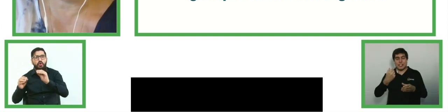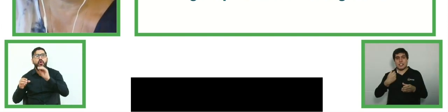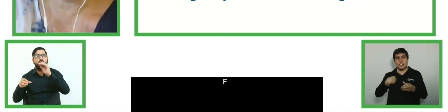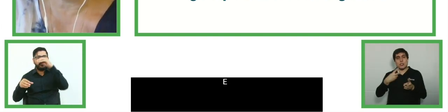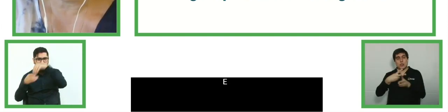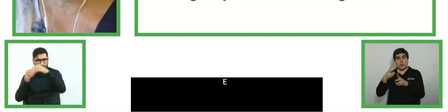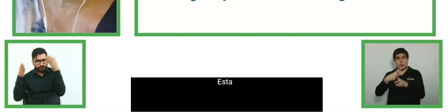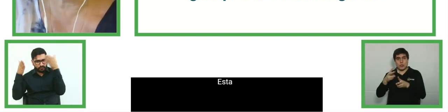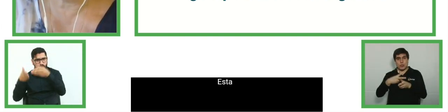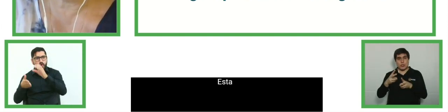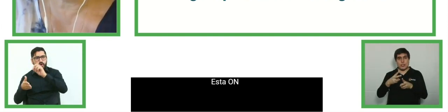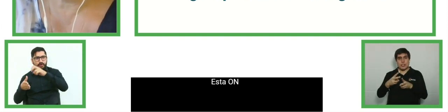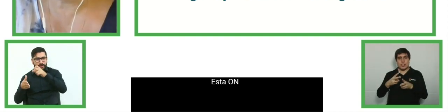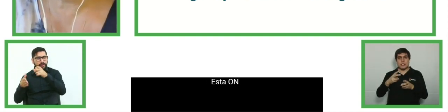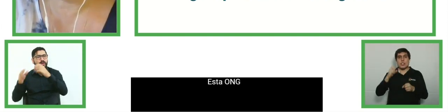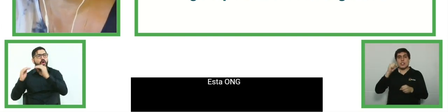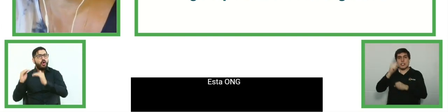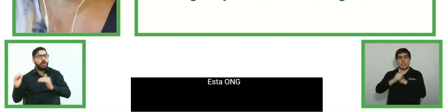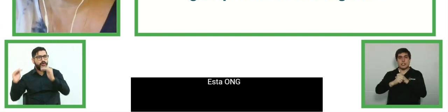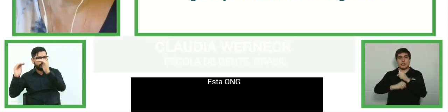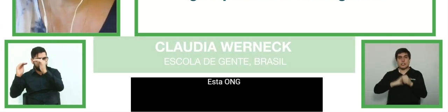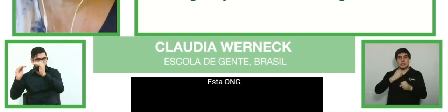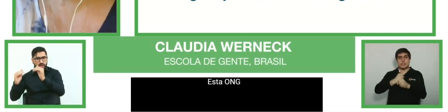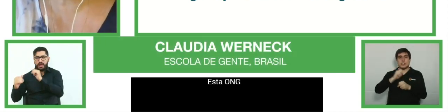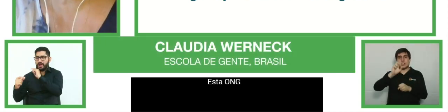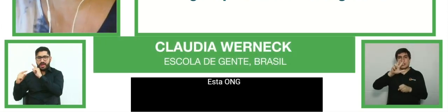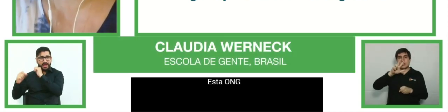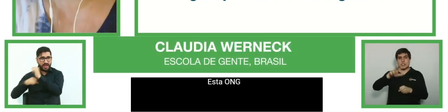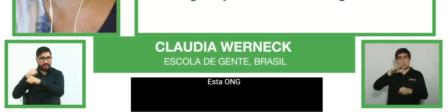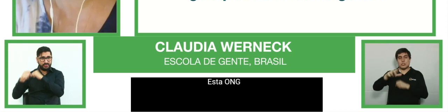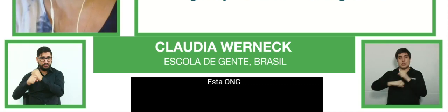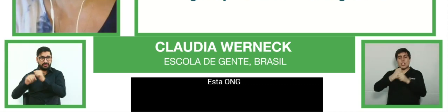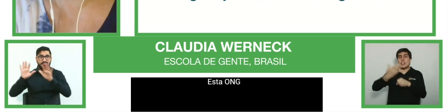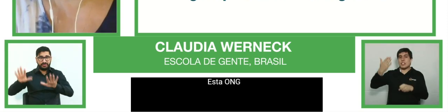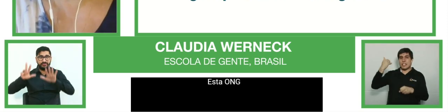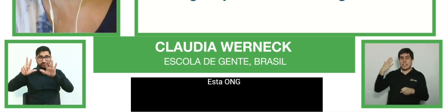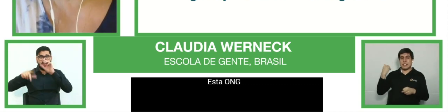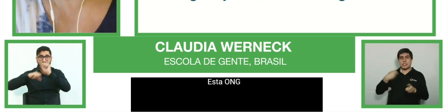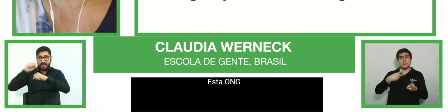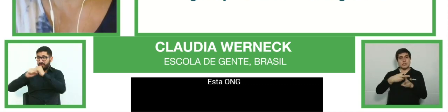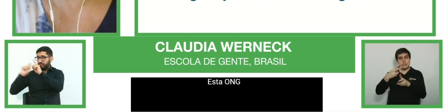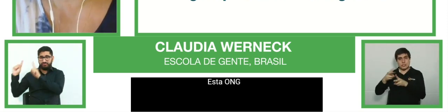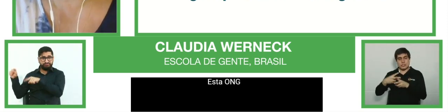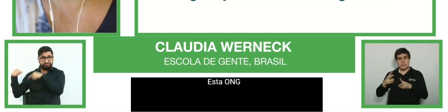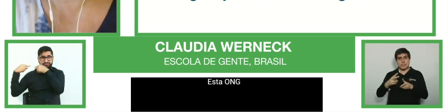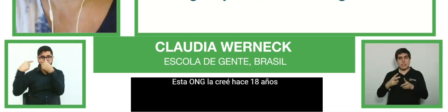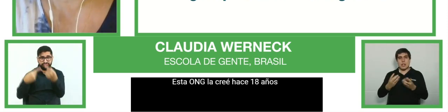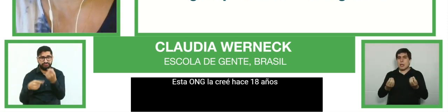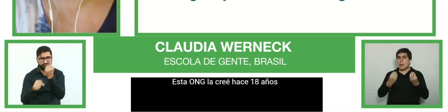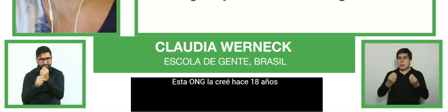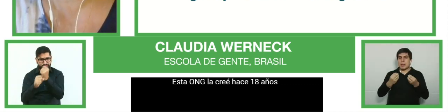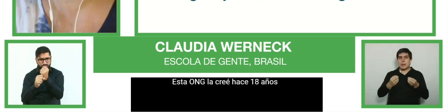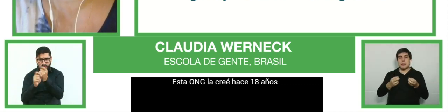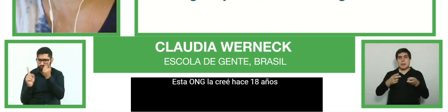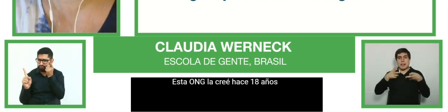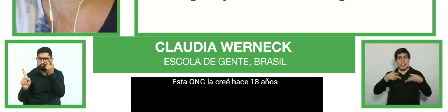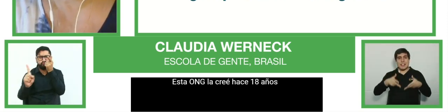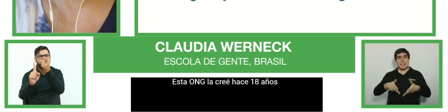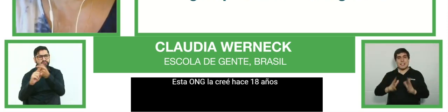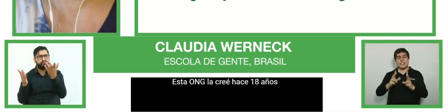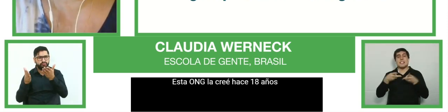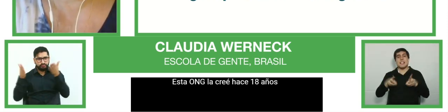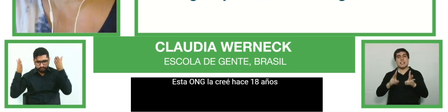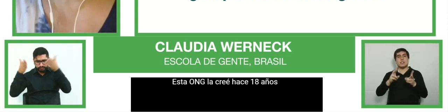ago. A strategy to guarantee the rights, human rights from early childhood is